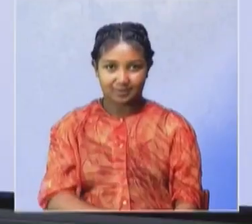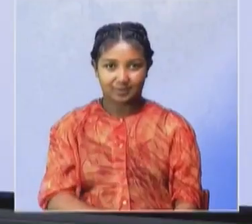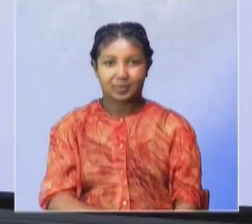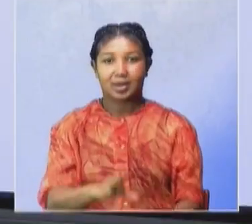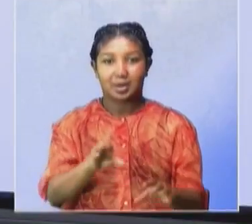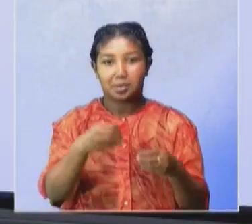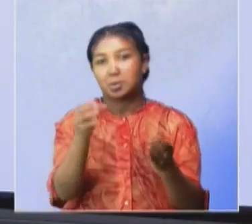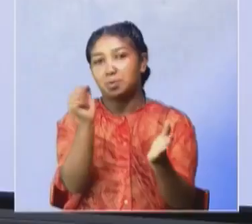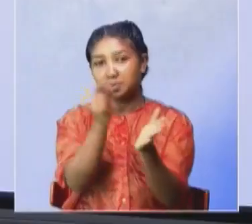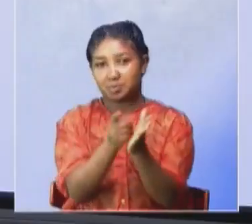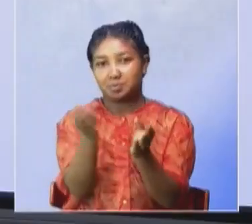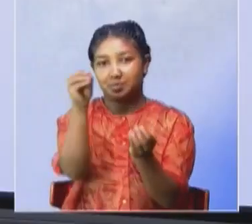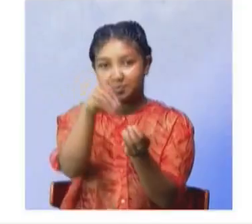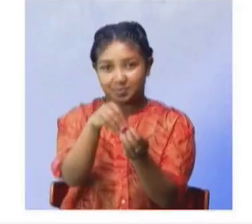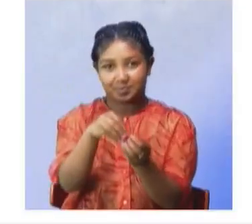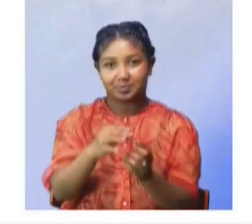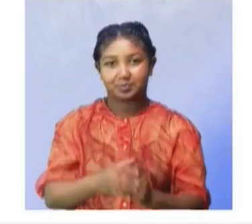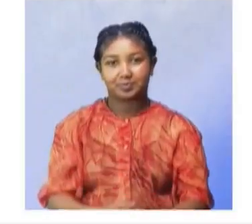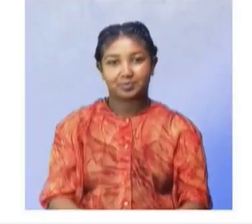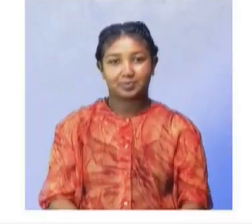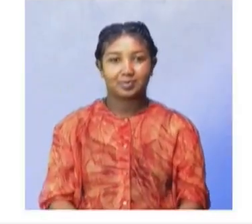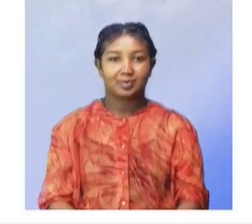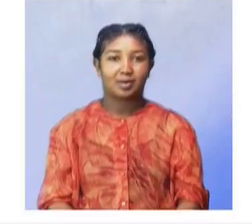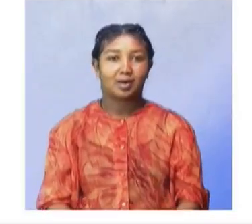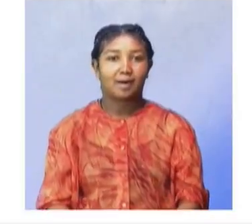Let me give you one more example.